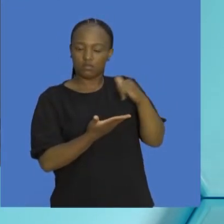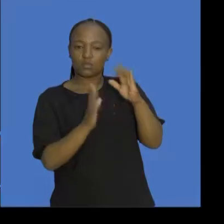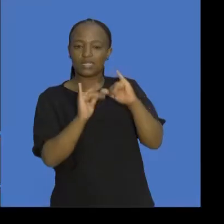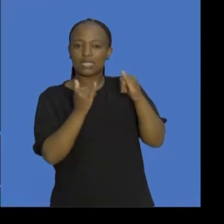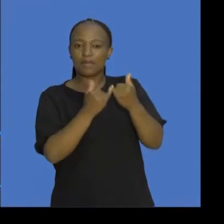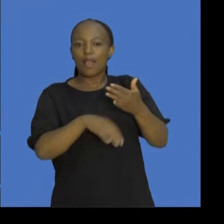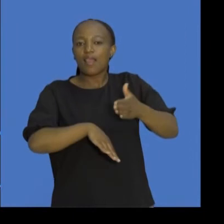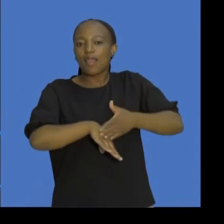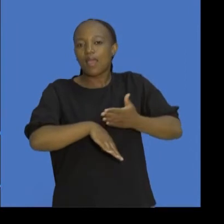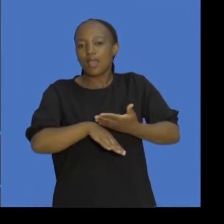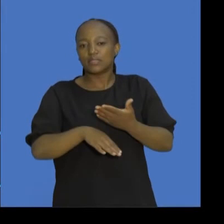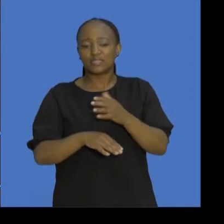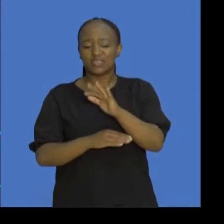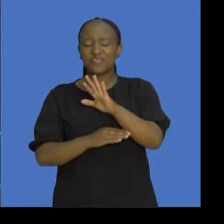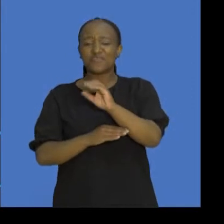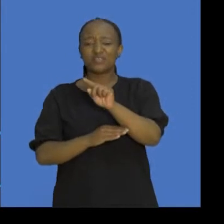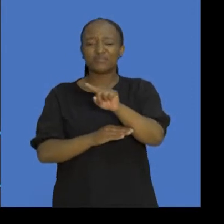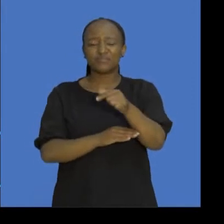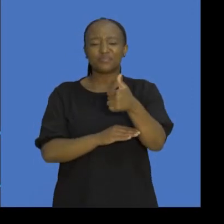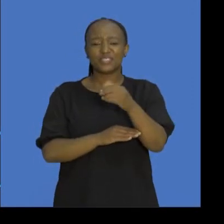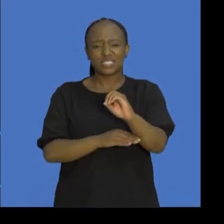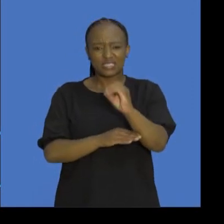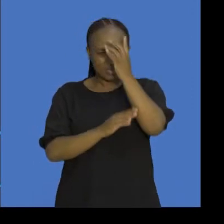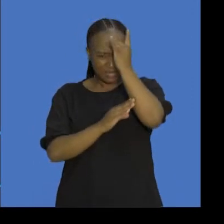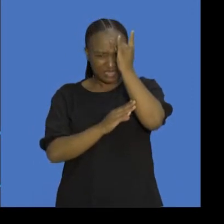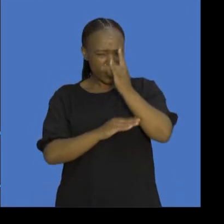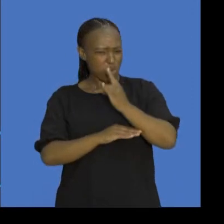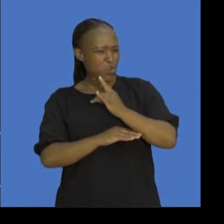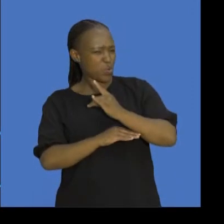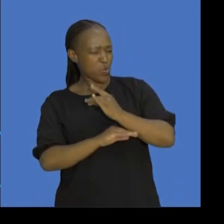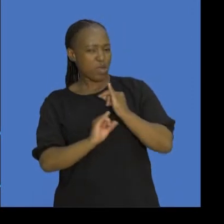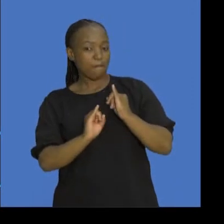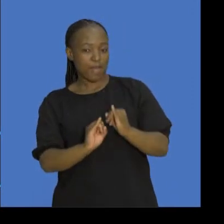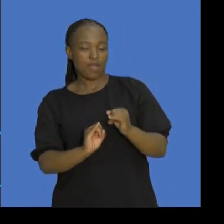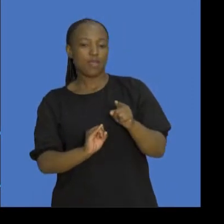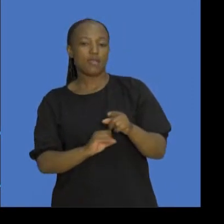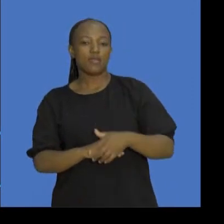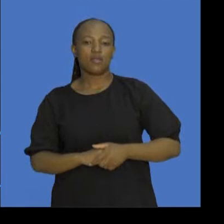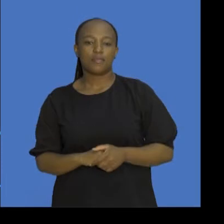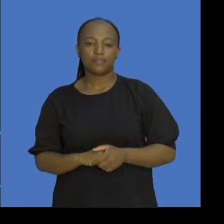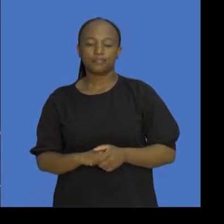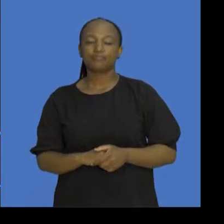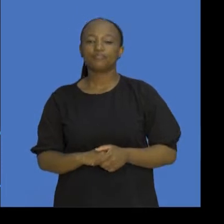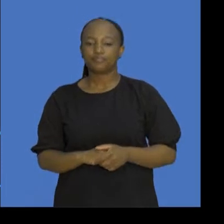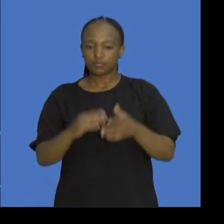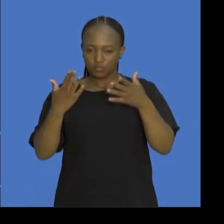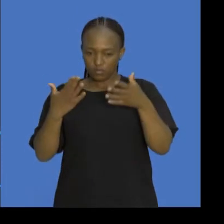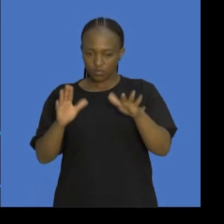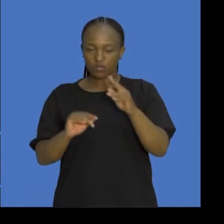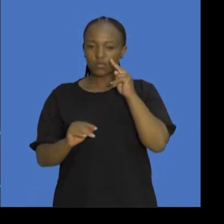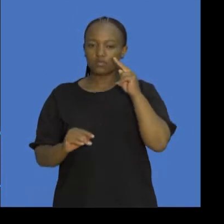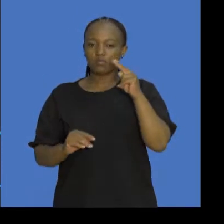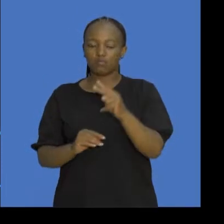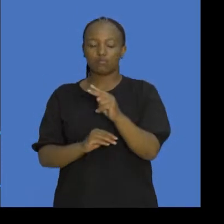every aircraft in that company might be late by 50 to 60 minutes. Not a good idea. Okay,